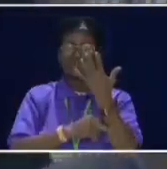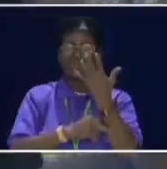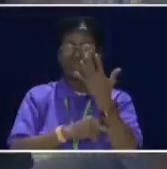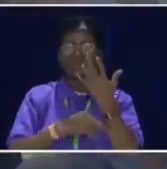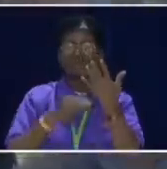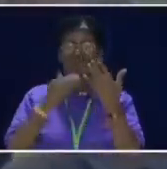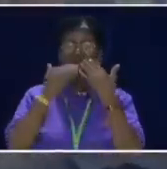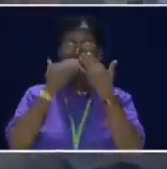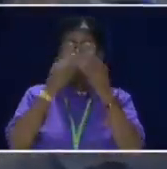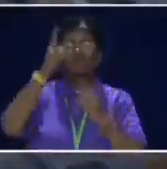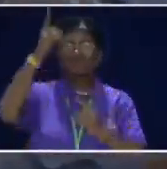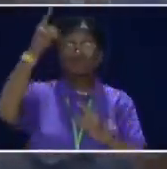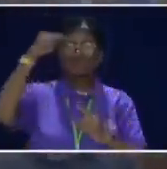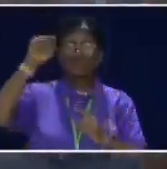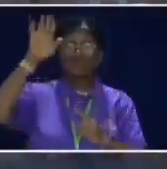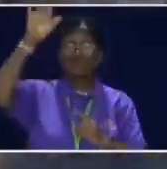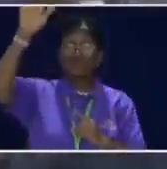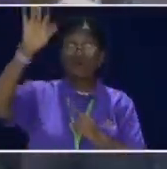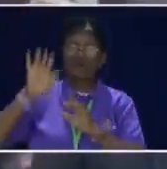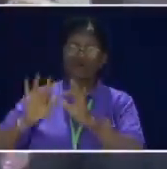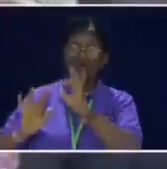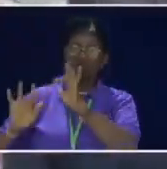Thank you for your mercy.